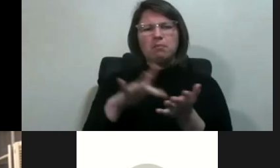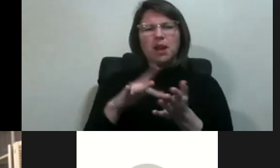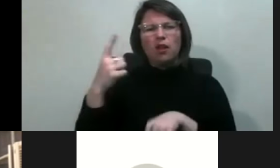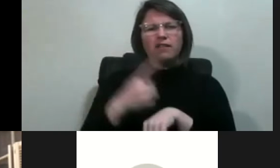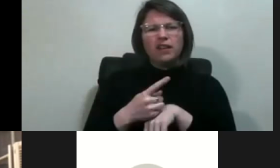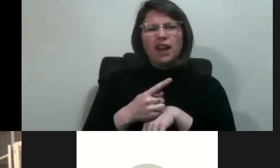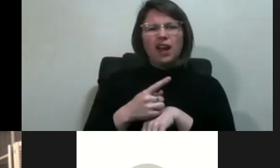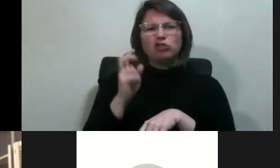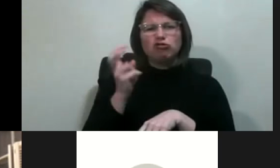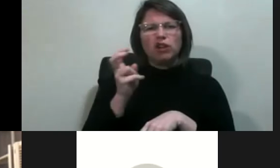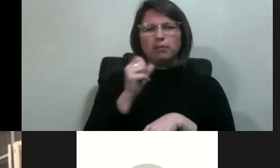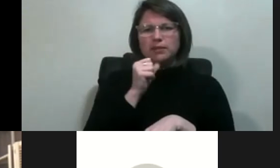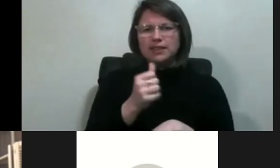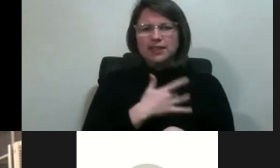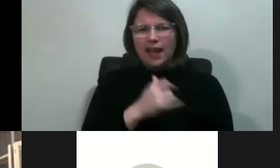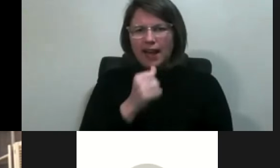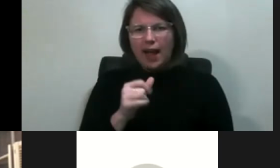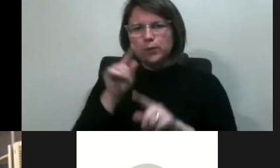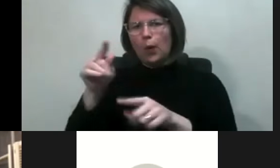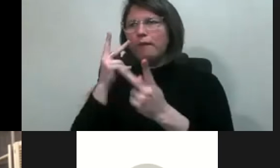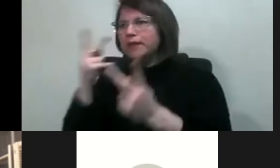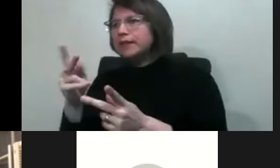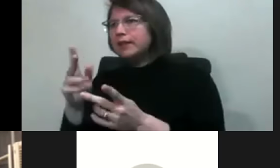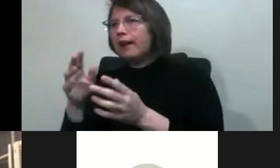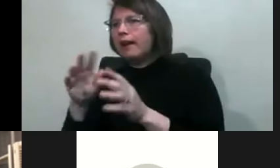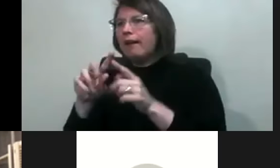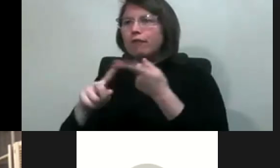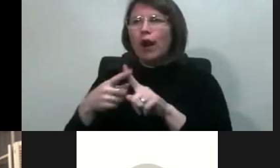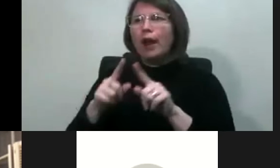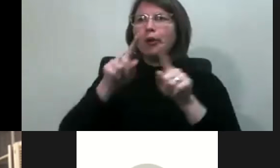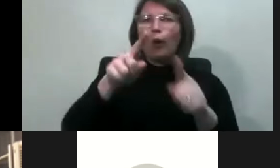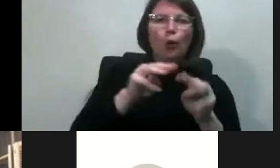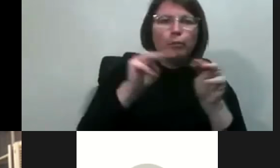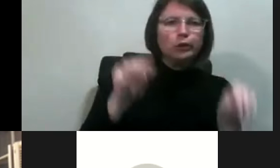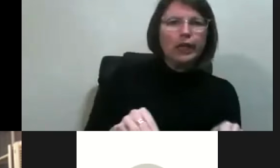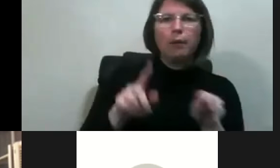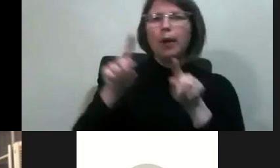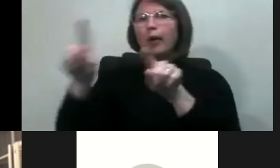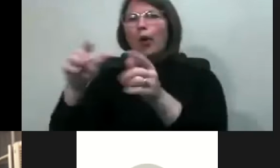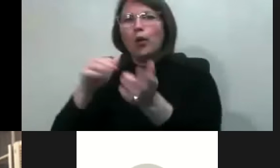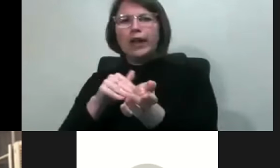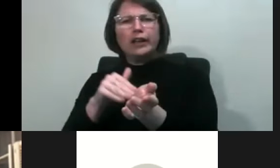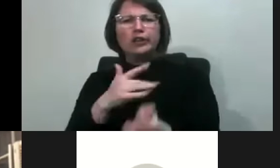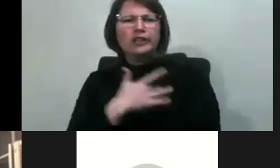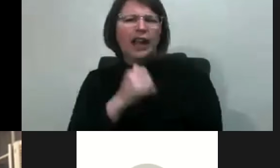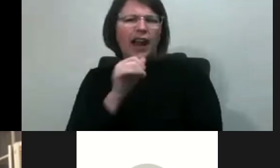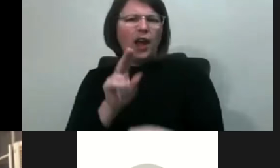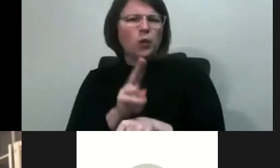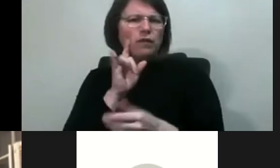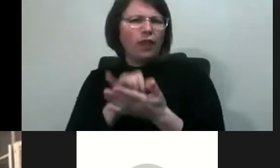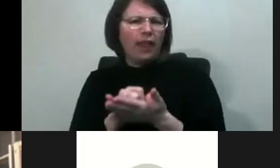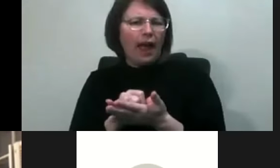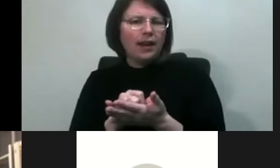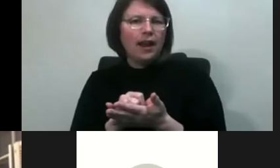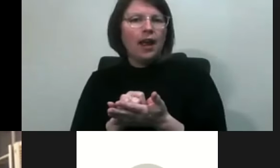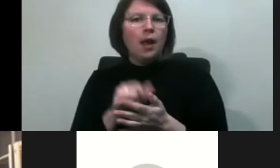trips to go visit a friend, to go to a museum, to go do whatever, to go to see their doctor, because I'm not sure we always had the